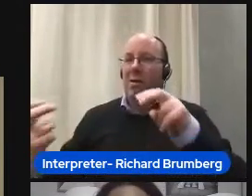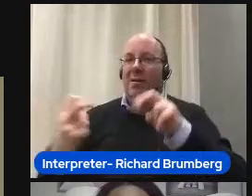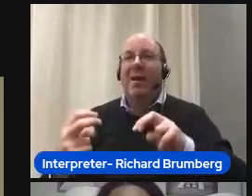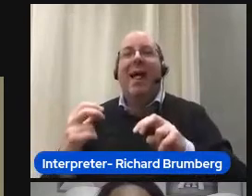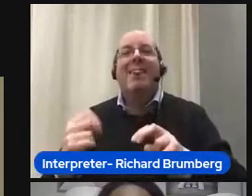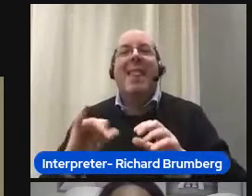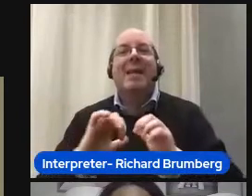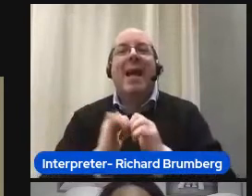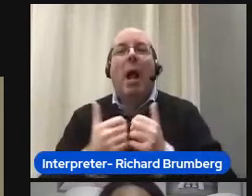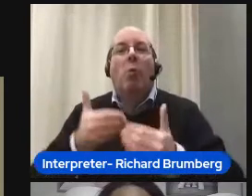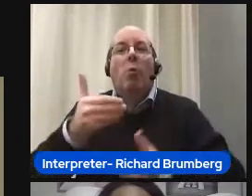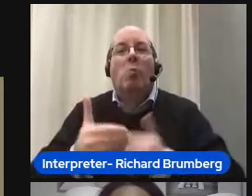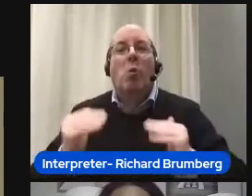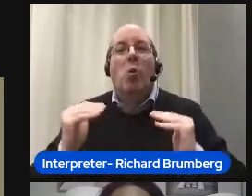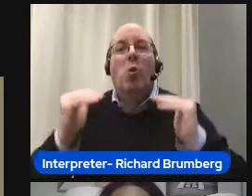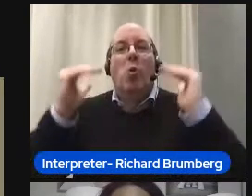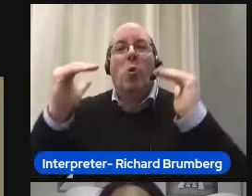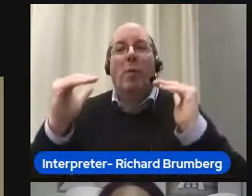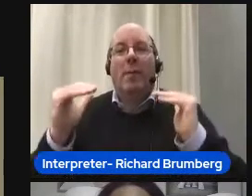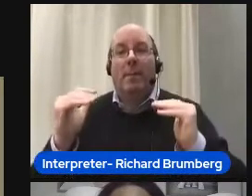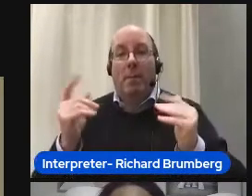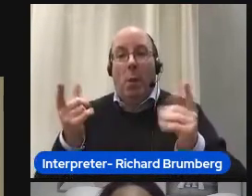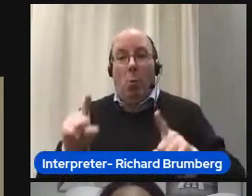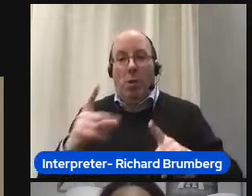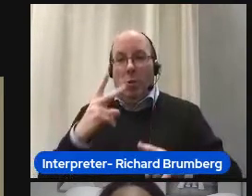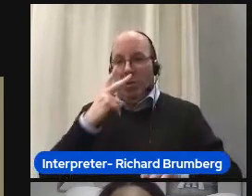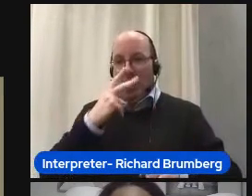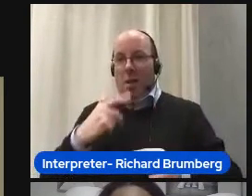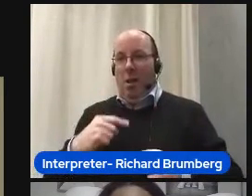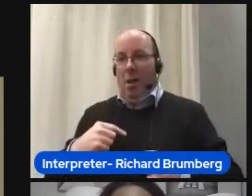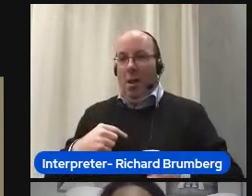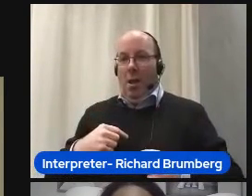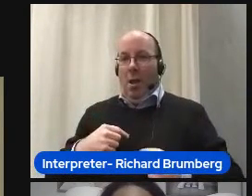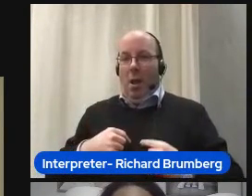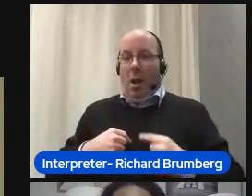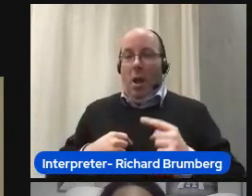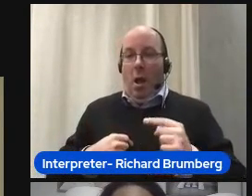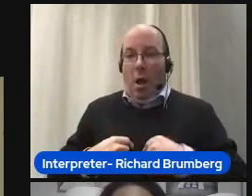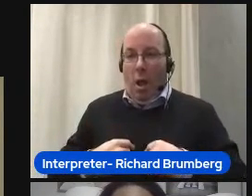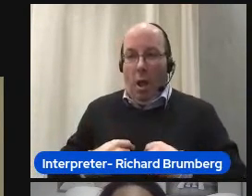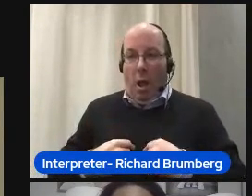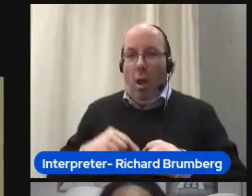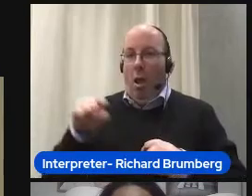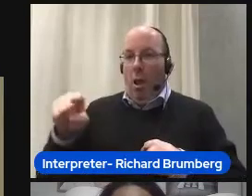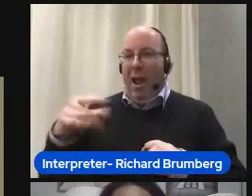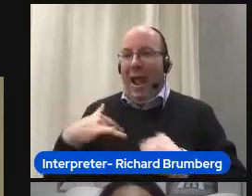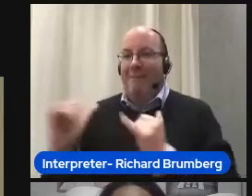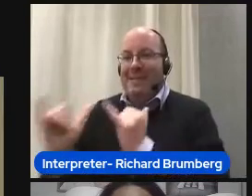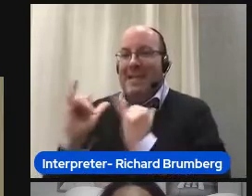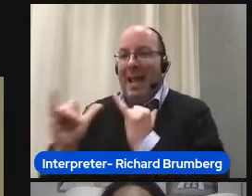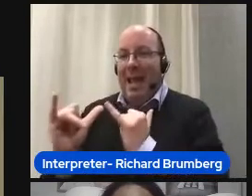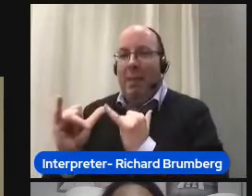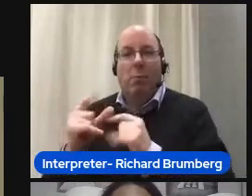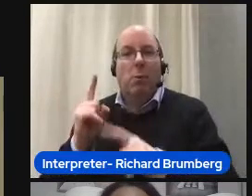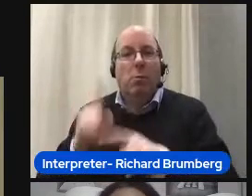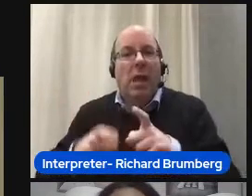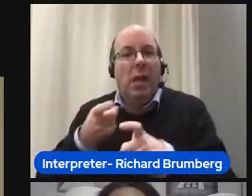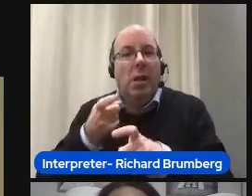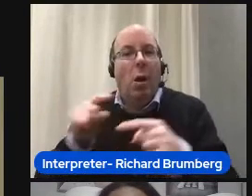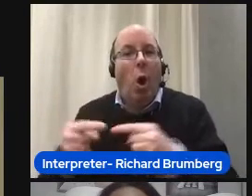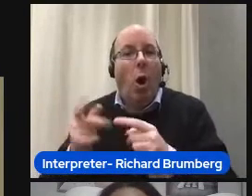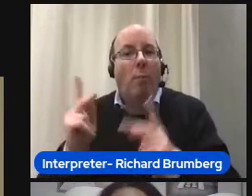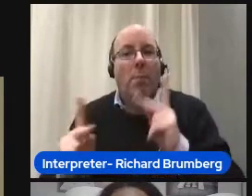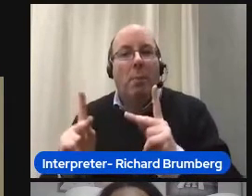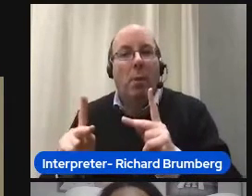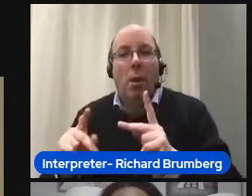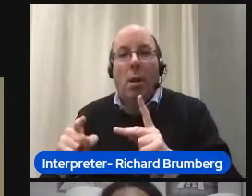going to move, because when you can see yourself in the other, then whom can you harm? And when you see people as the